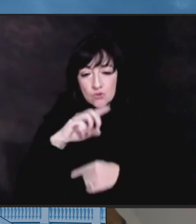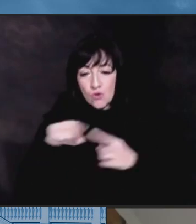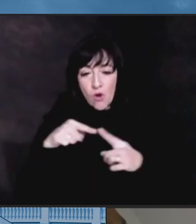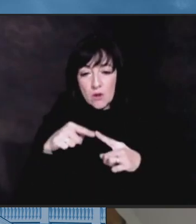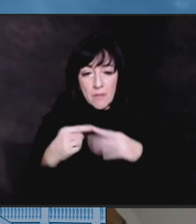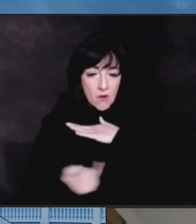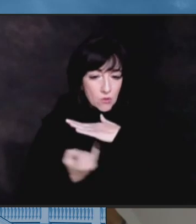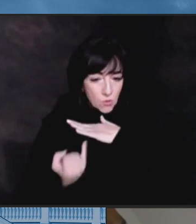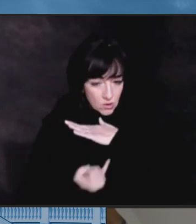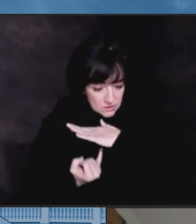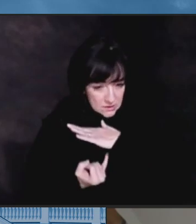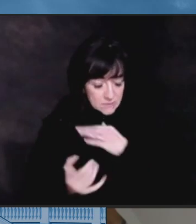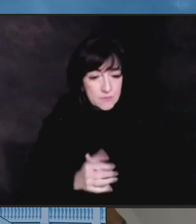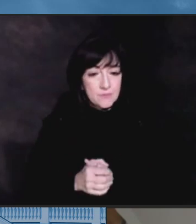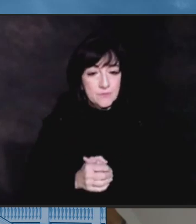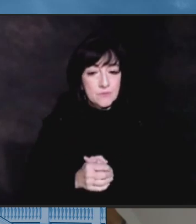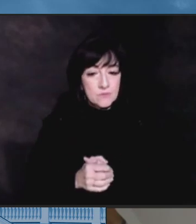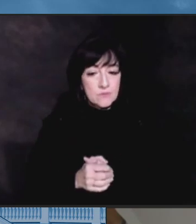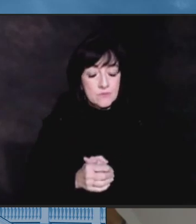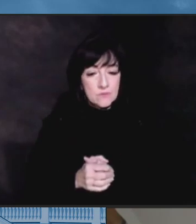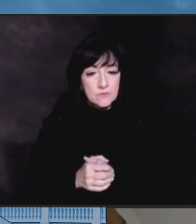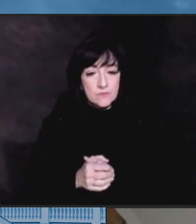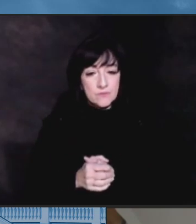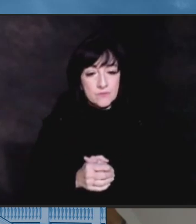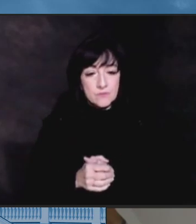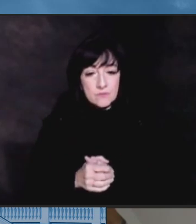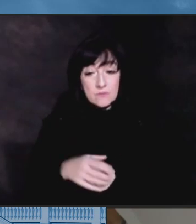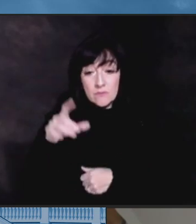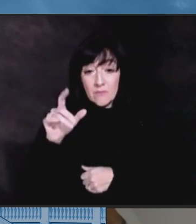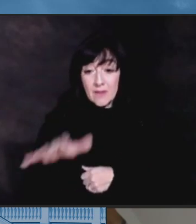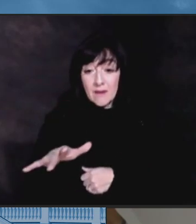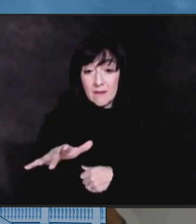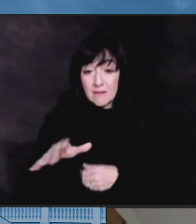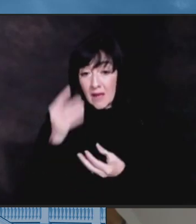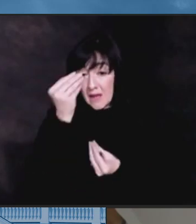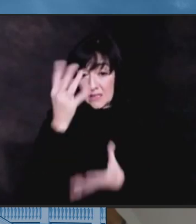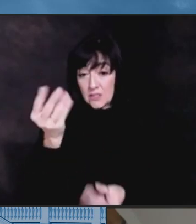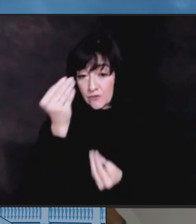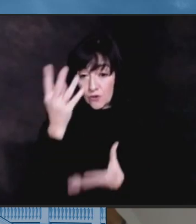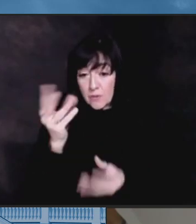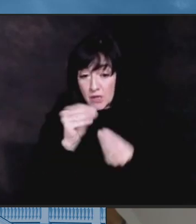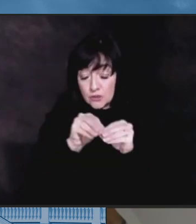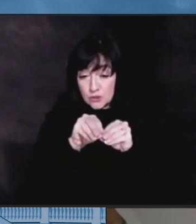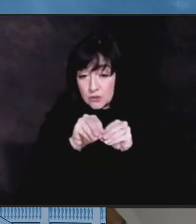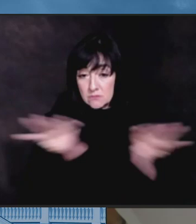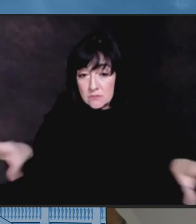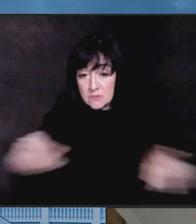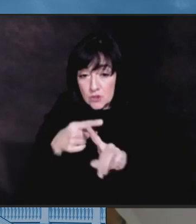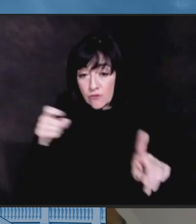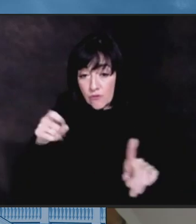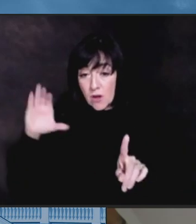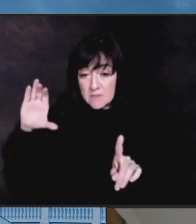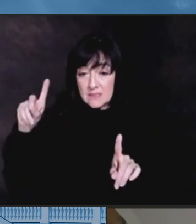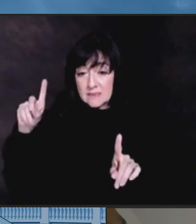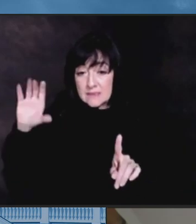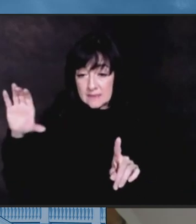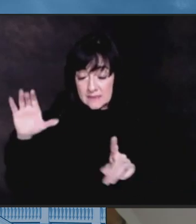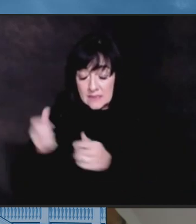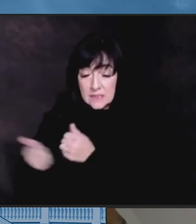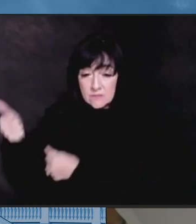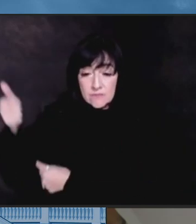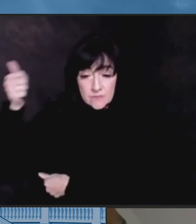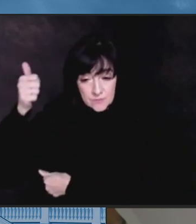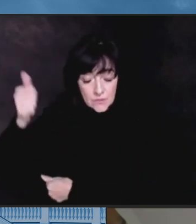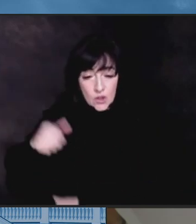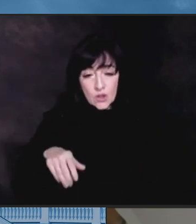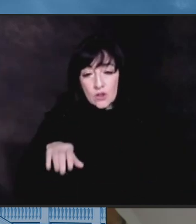been released by the Centers for Disease Control and are being reviewed by Dr. Rattay and her medical staff at the